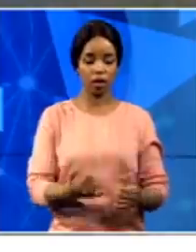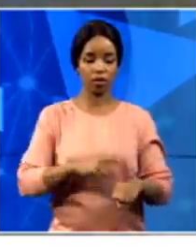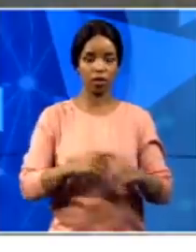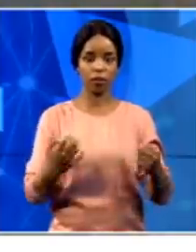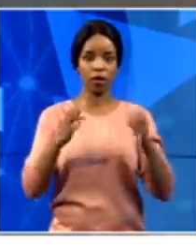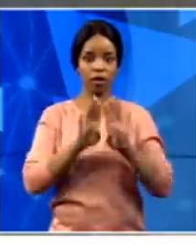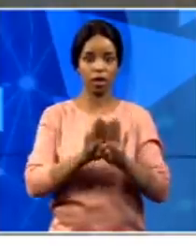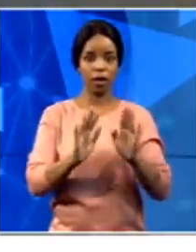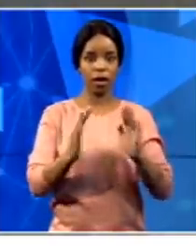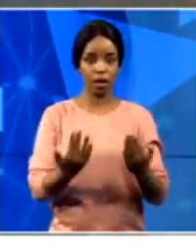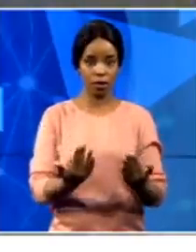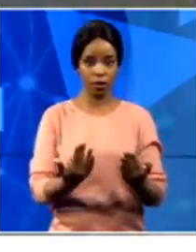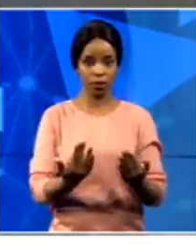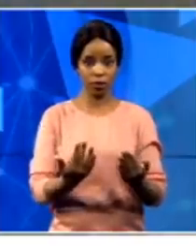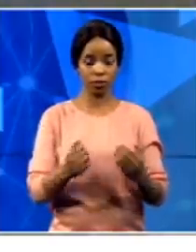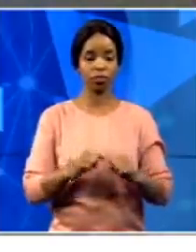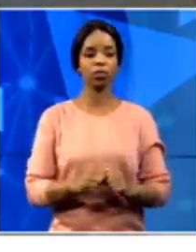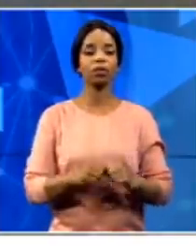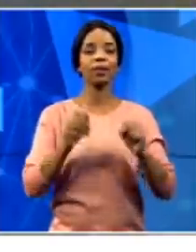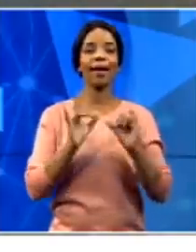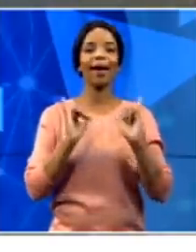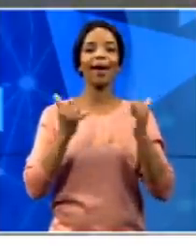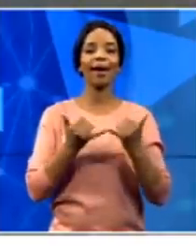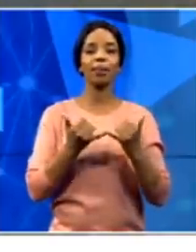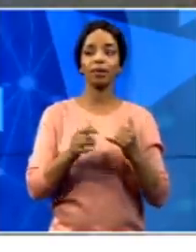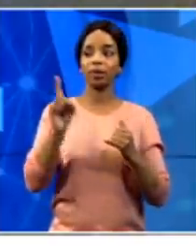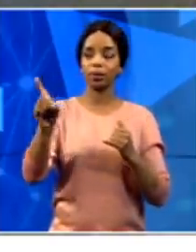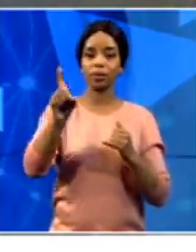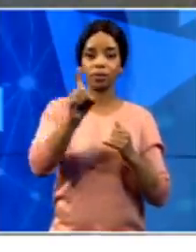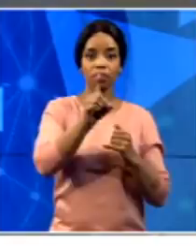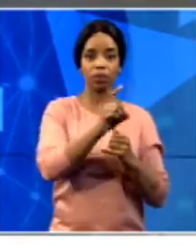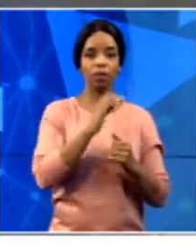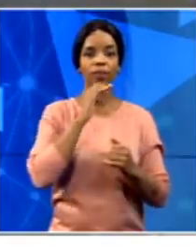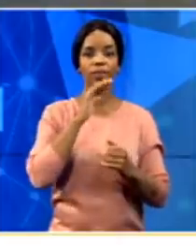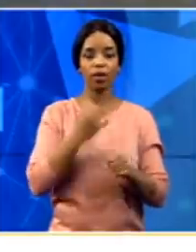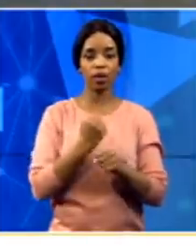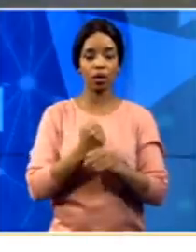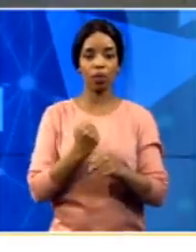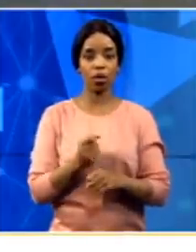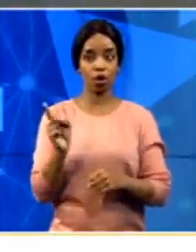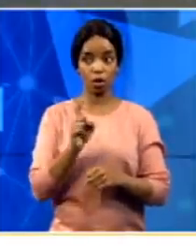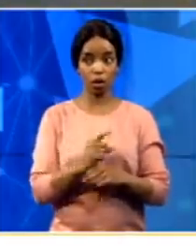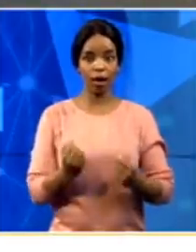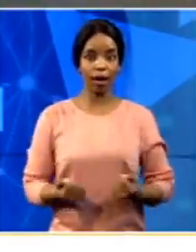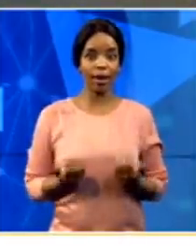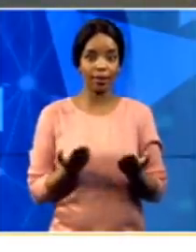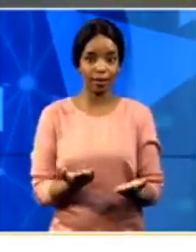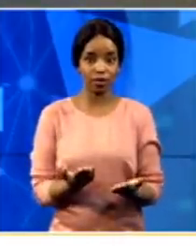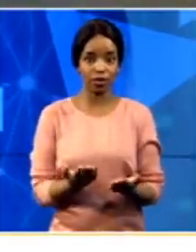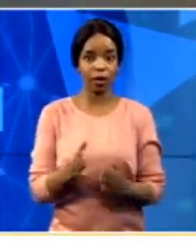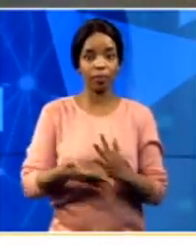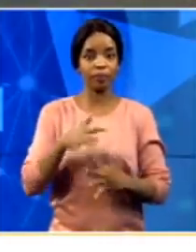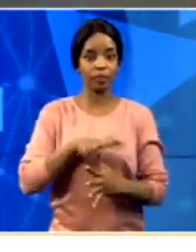referring to those companies that have not been enlisted as essential services. All right, so anybody who is affected